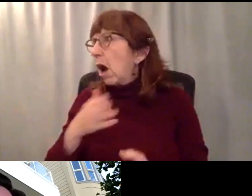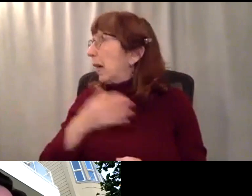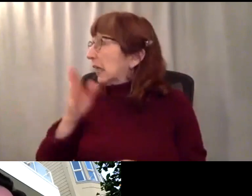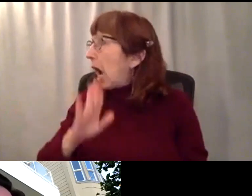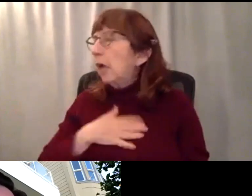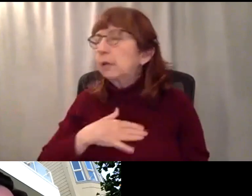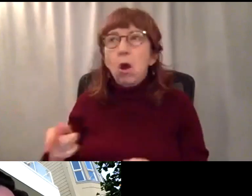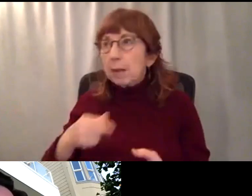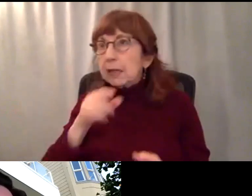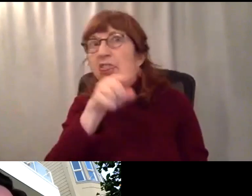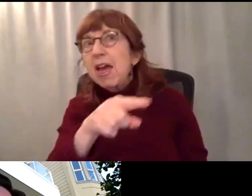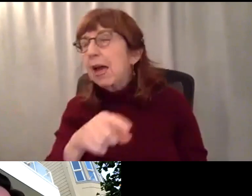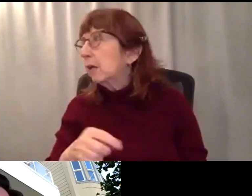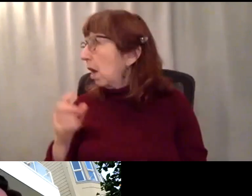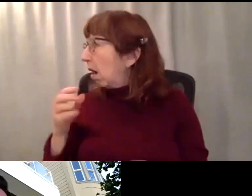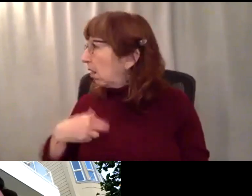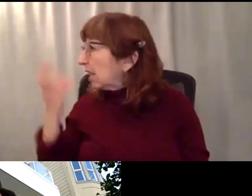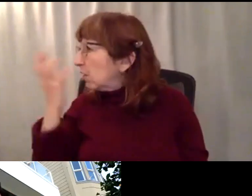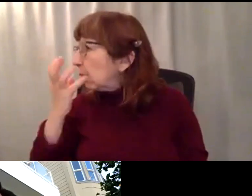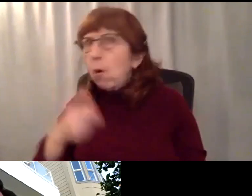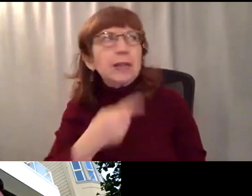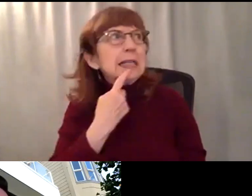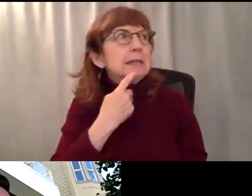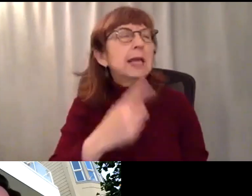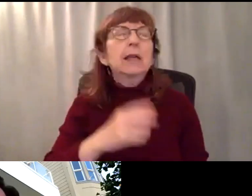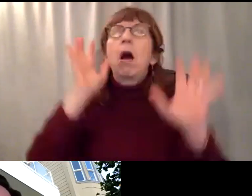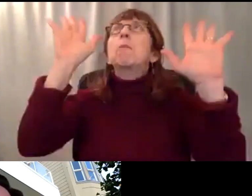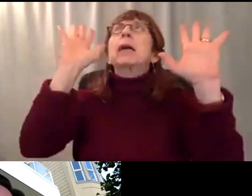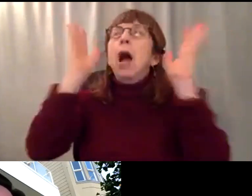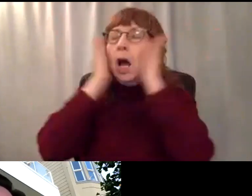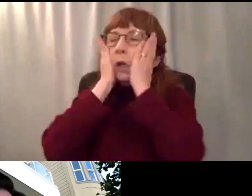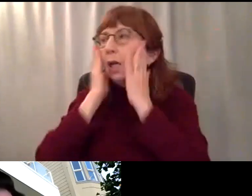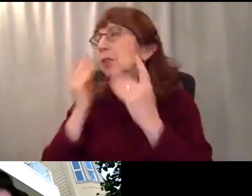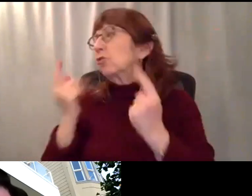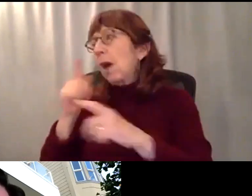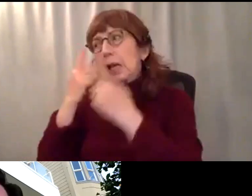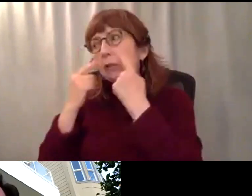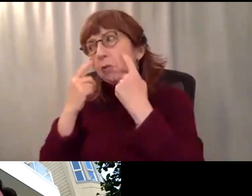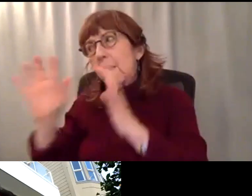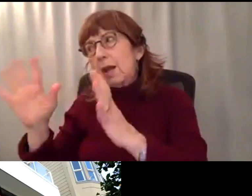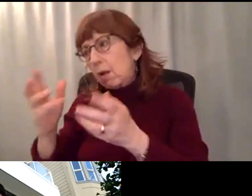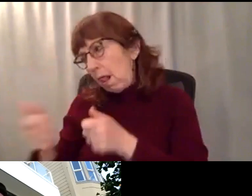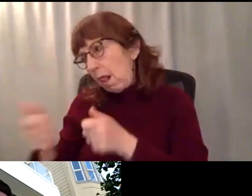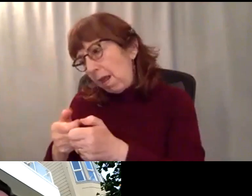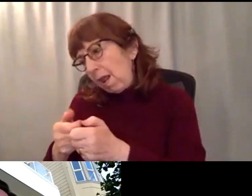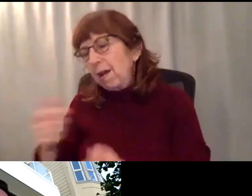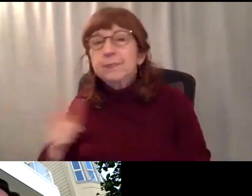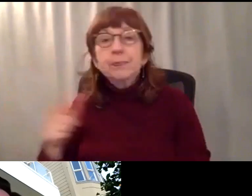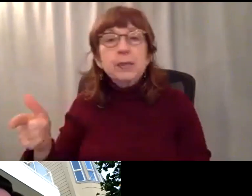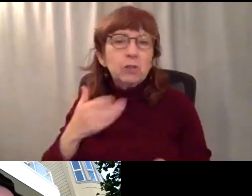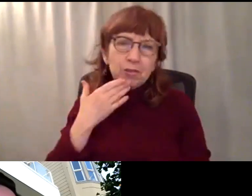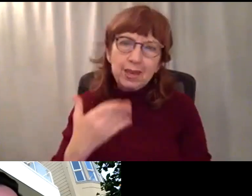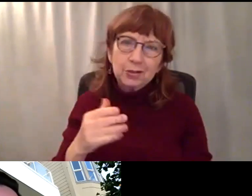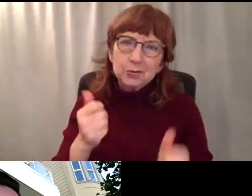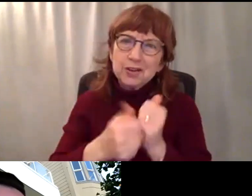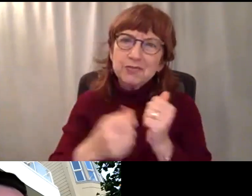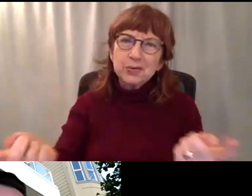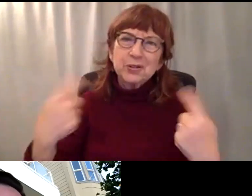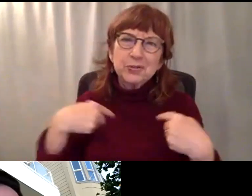that piece of art, amazing. Oh my God, what they said, so amazing. Just try not to cry. So thank you to everyone that